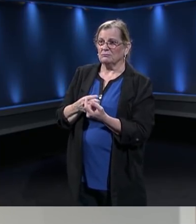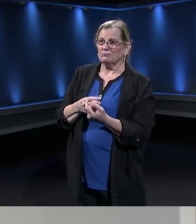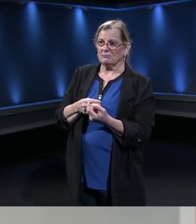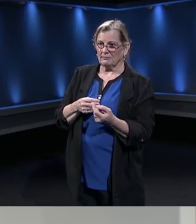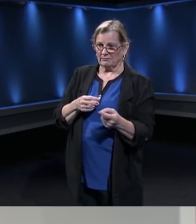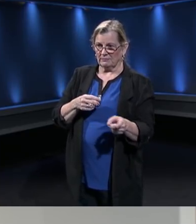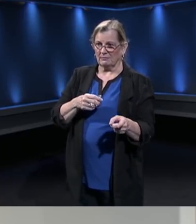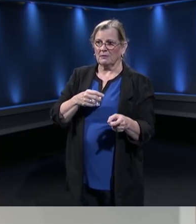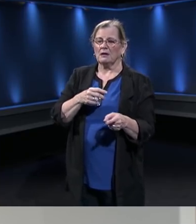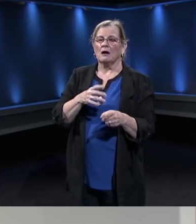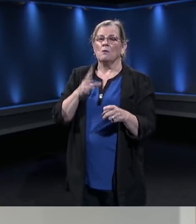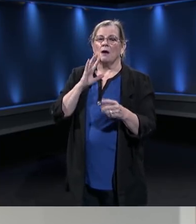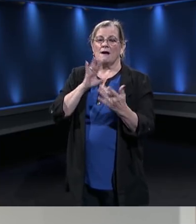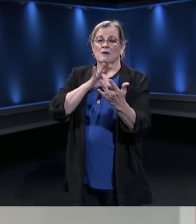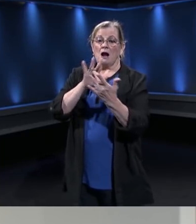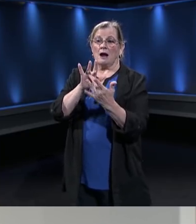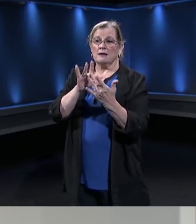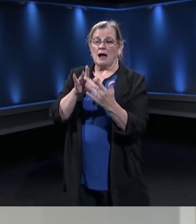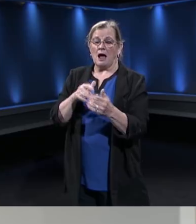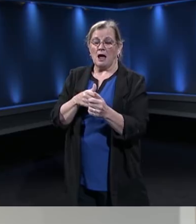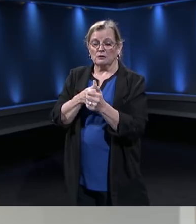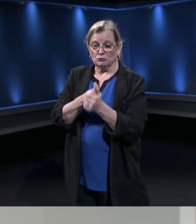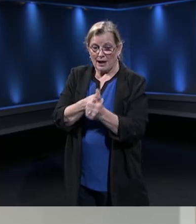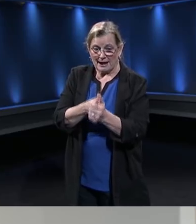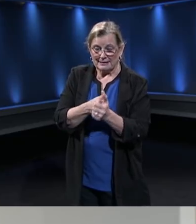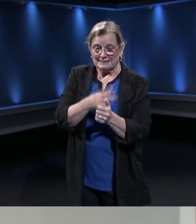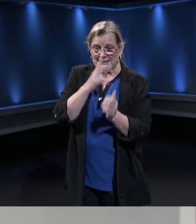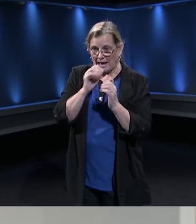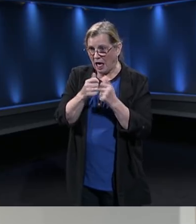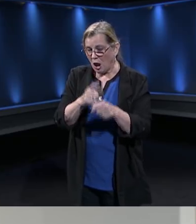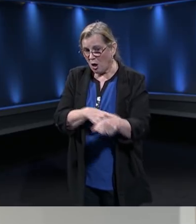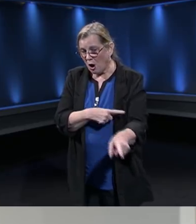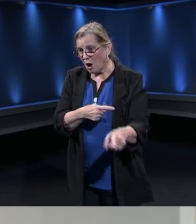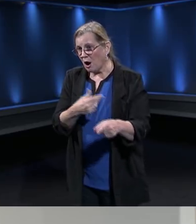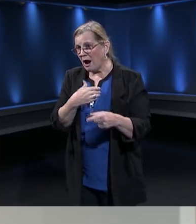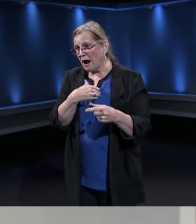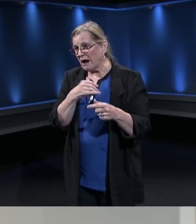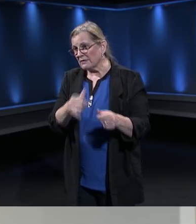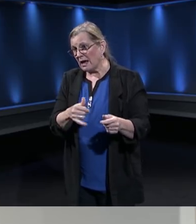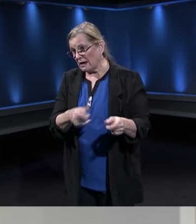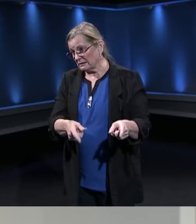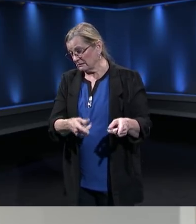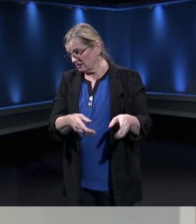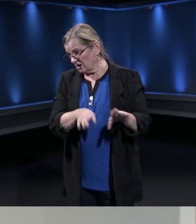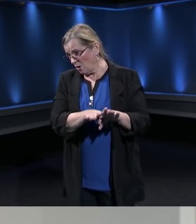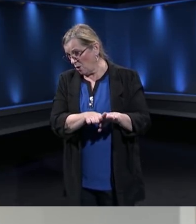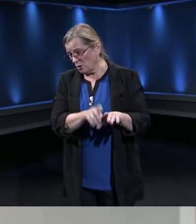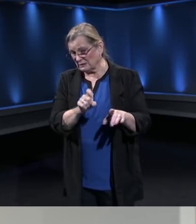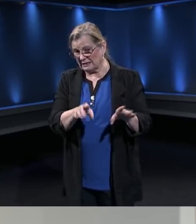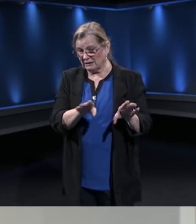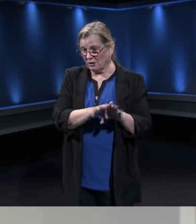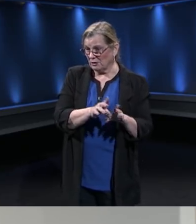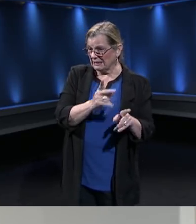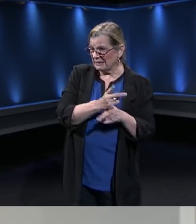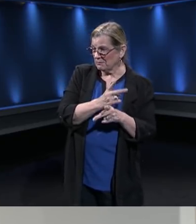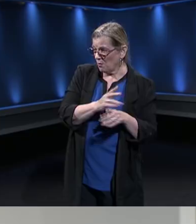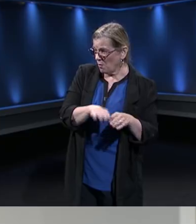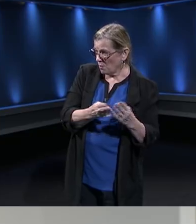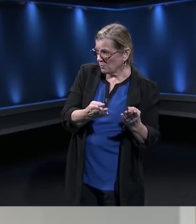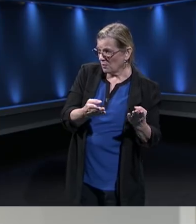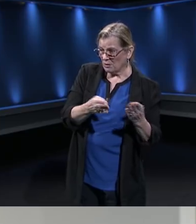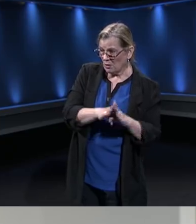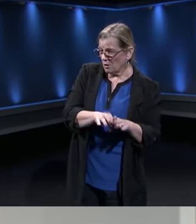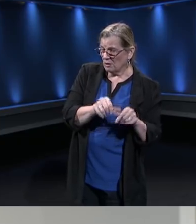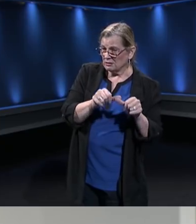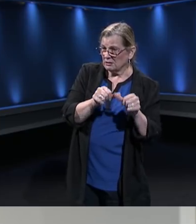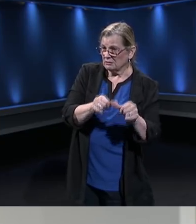determine how long indeed that classroom would need to be closed. That is what